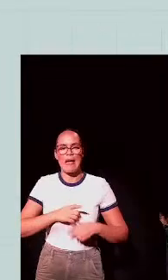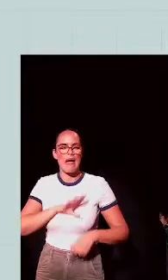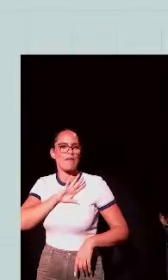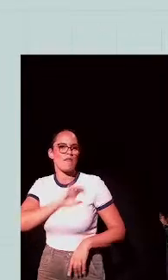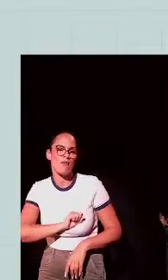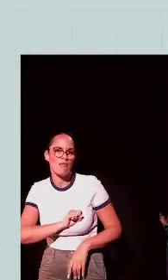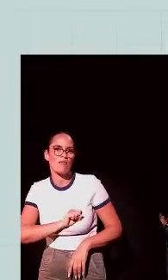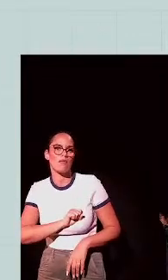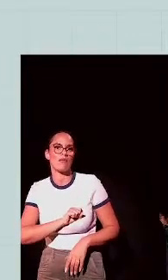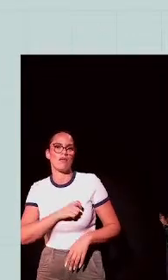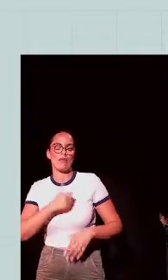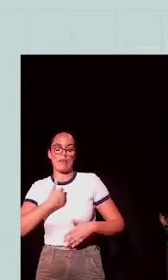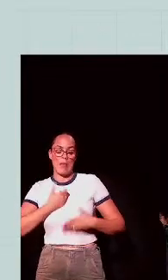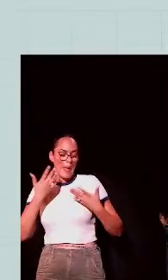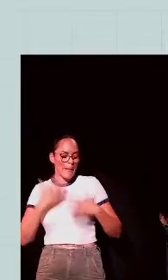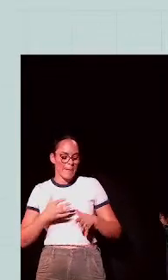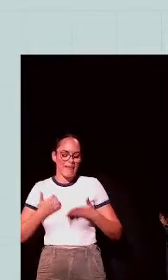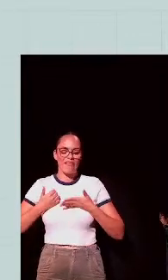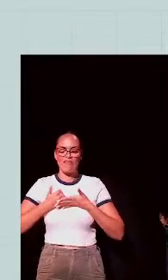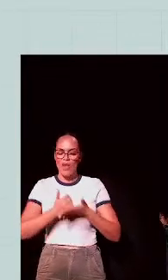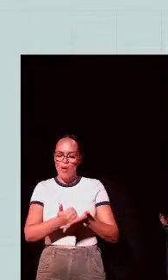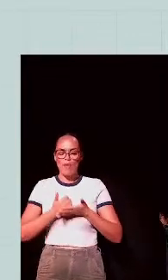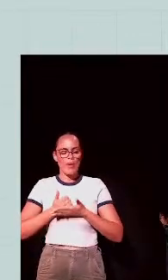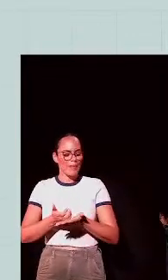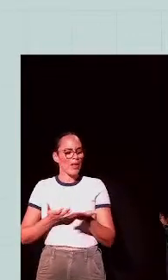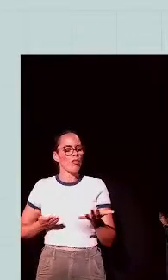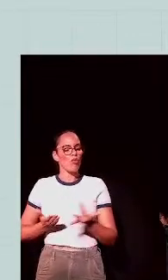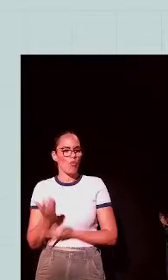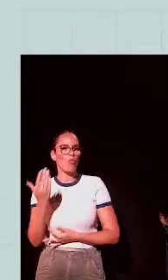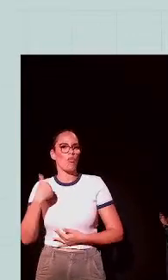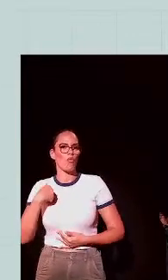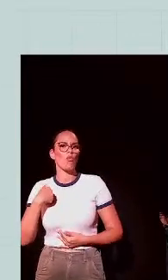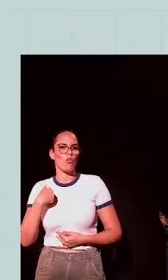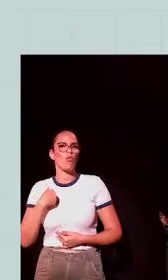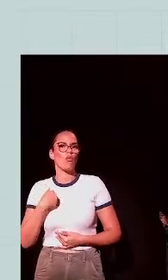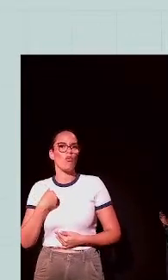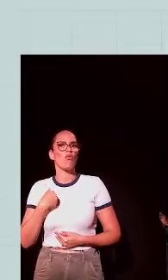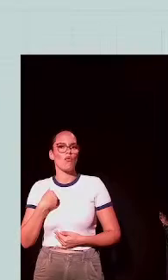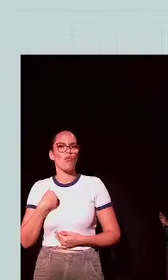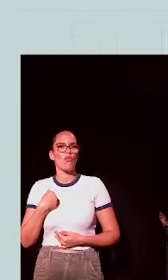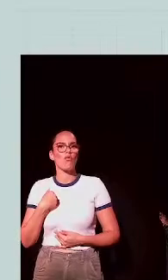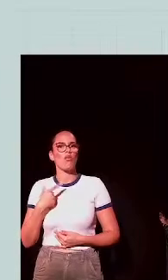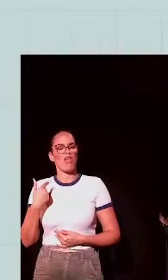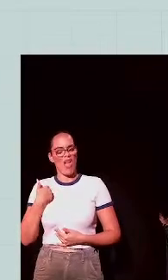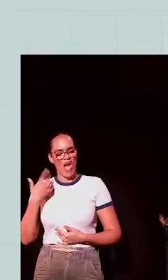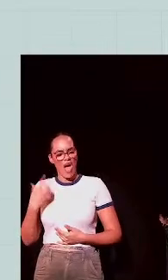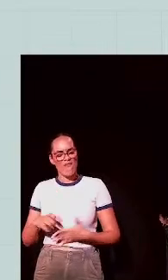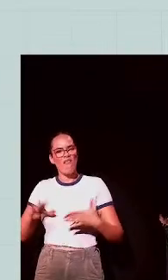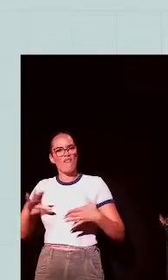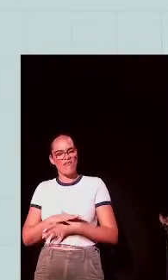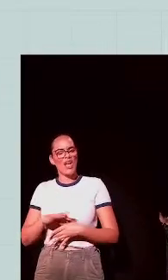in therapy. I learned some fucking skills.